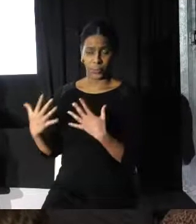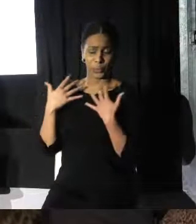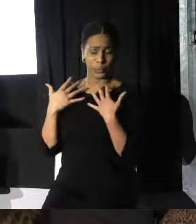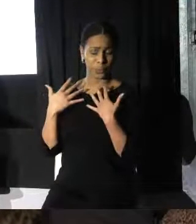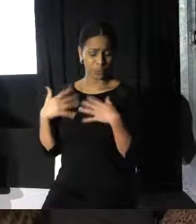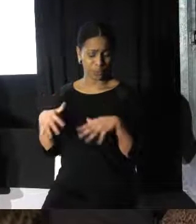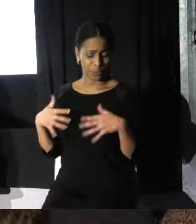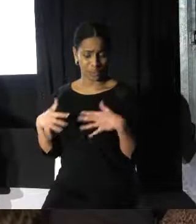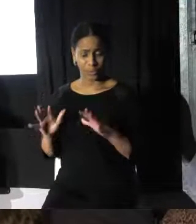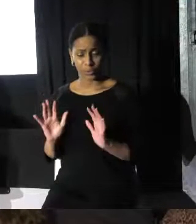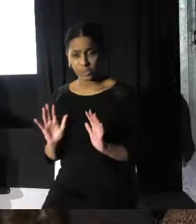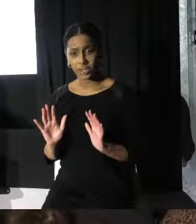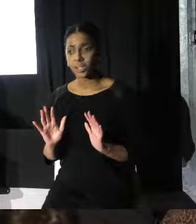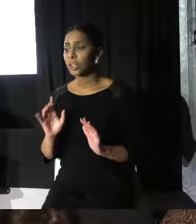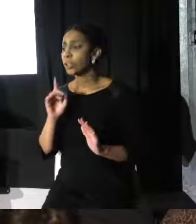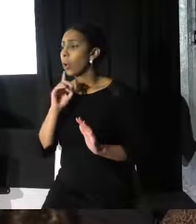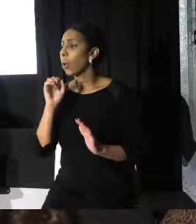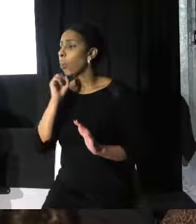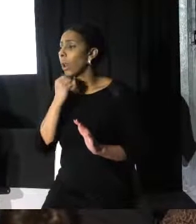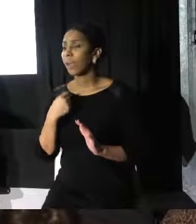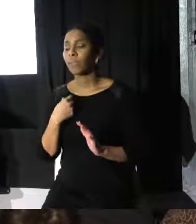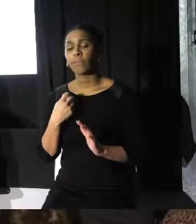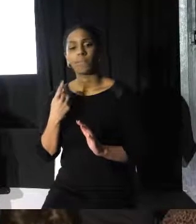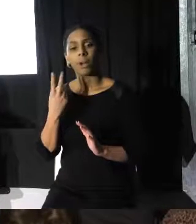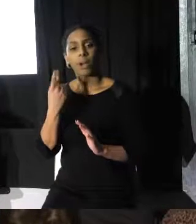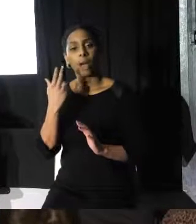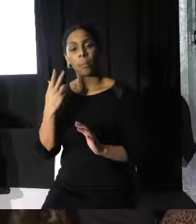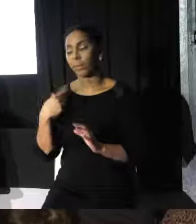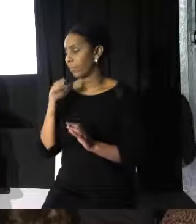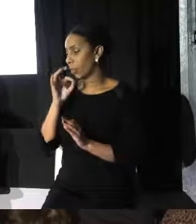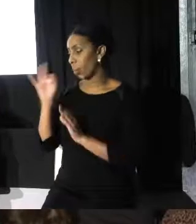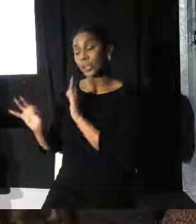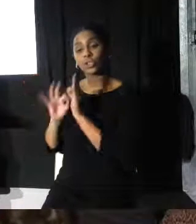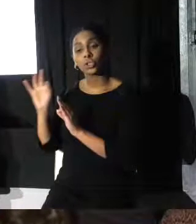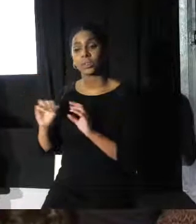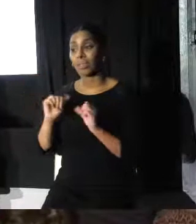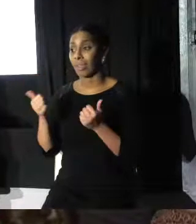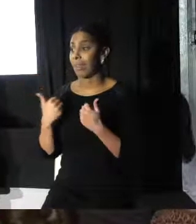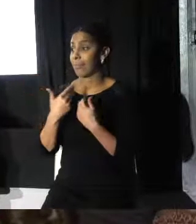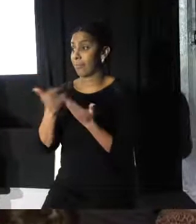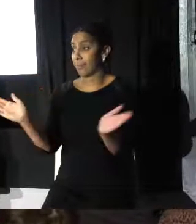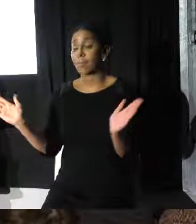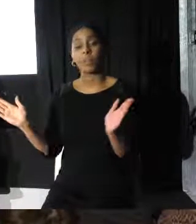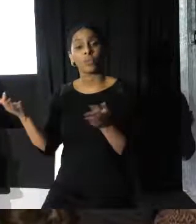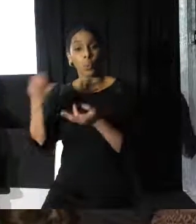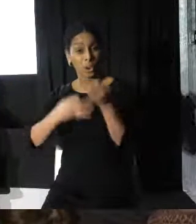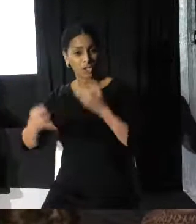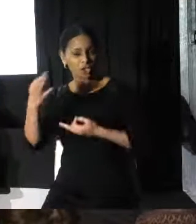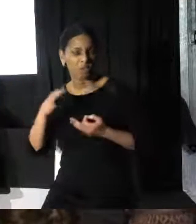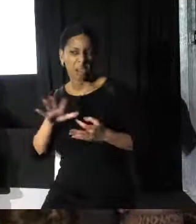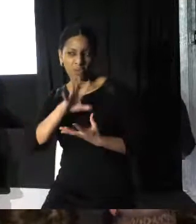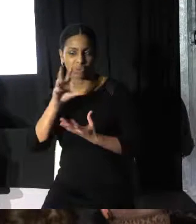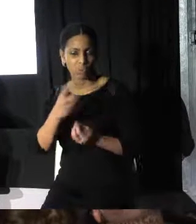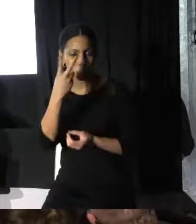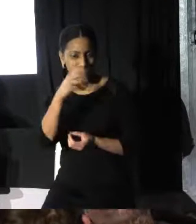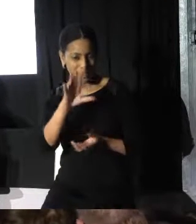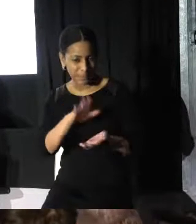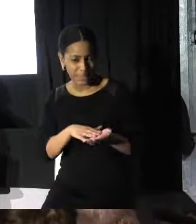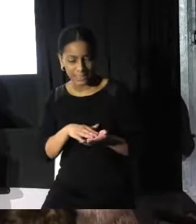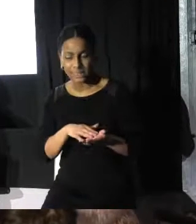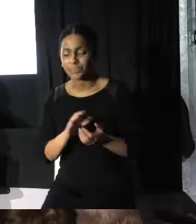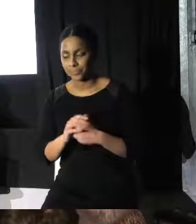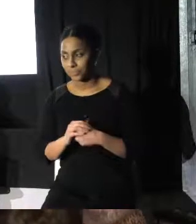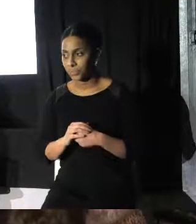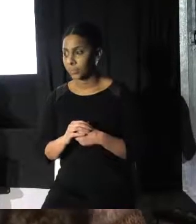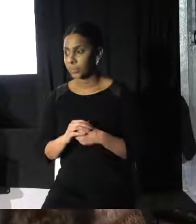going to just have a couple of questions before opening this out for discussion. We've got about 20 minutes. And I wanted